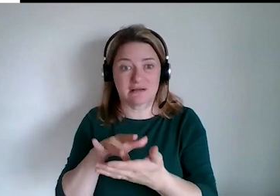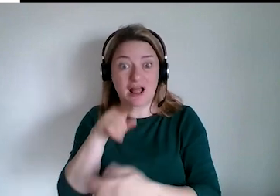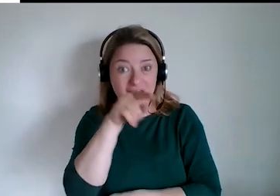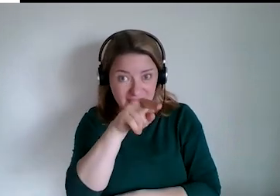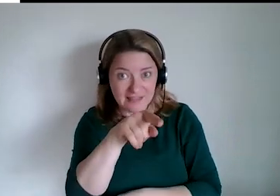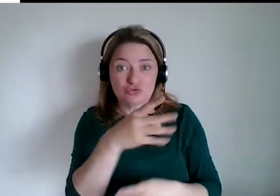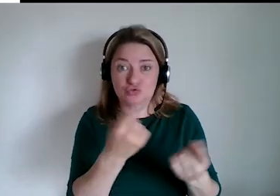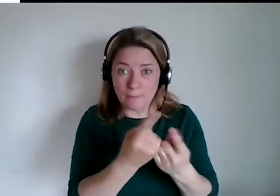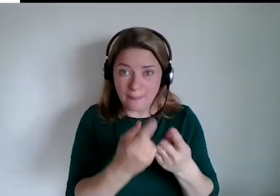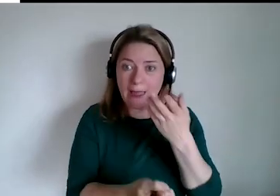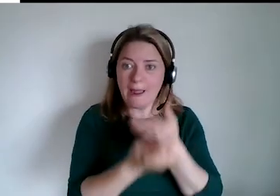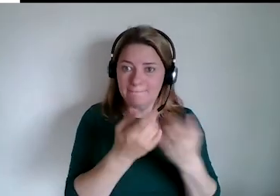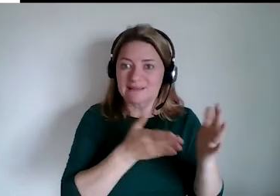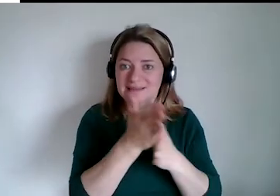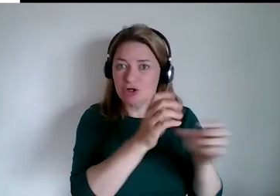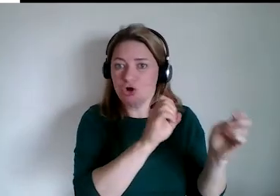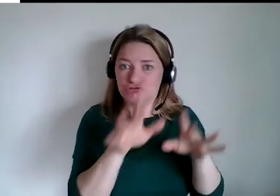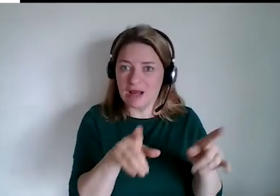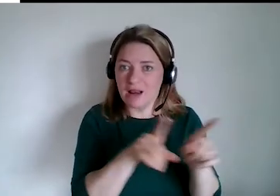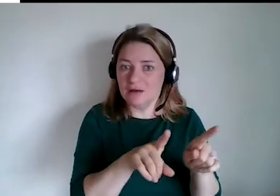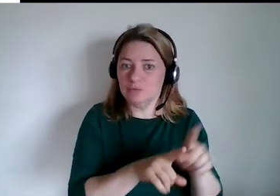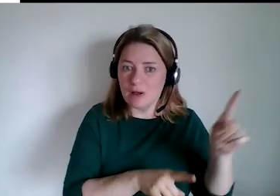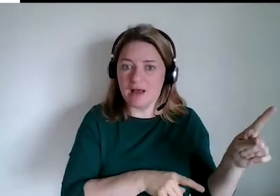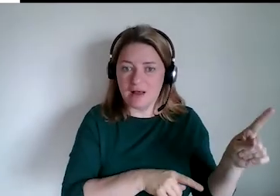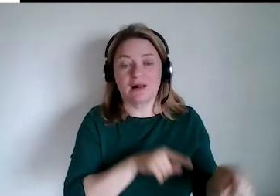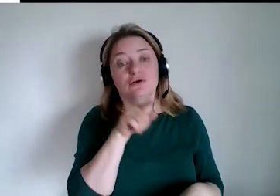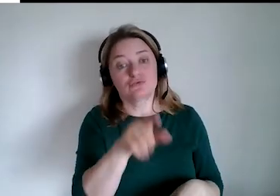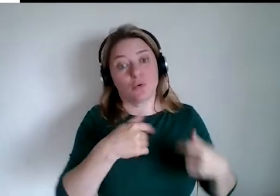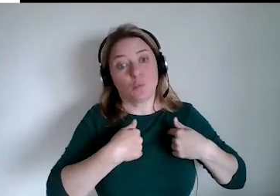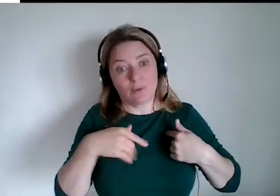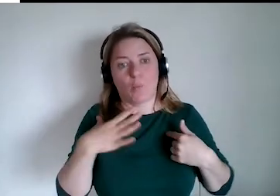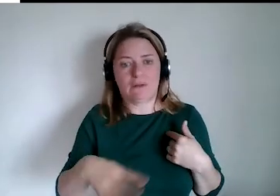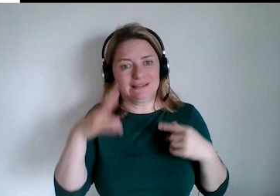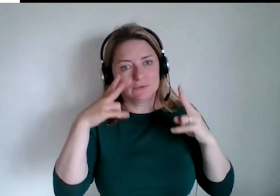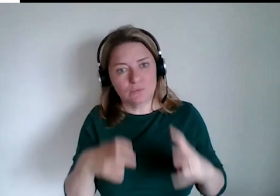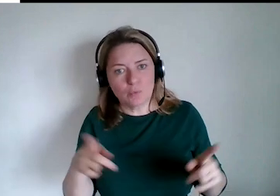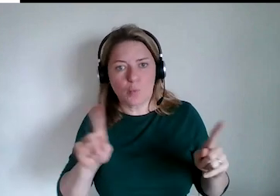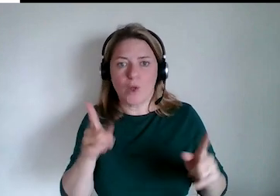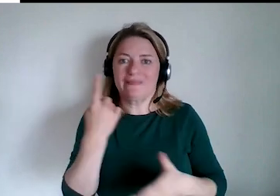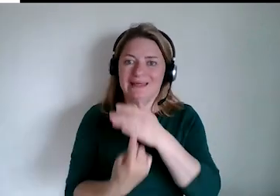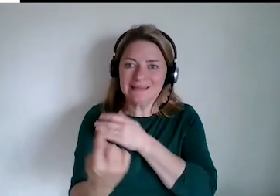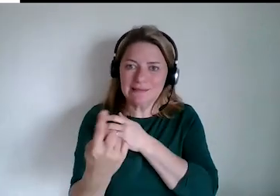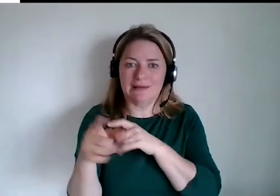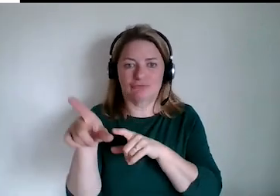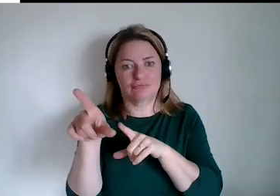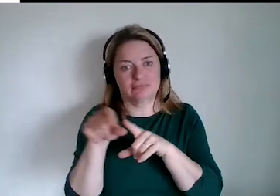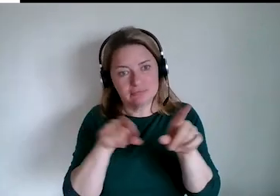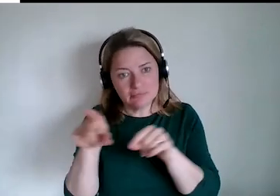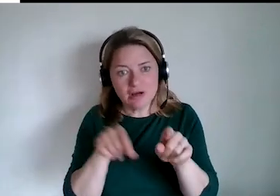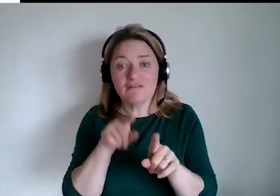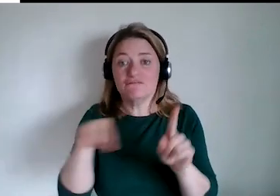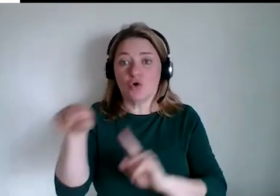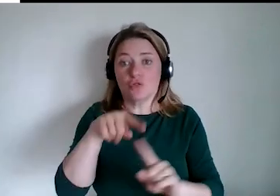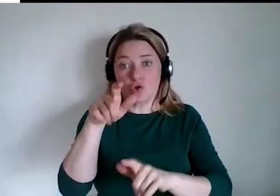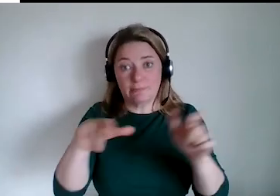as well with the general practitioner recruitment. And so we wanted to look at what the relationship, the independent effect of selection centers were for those who